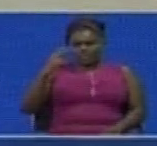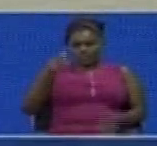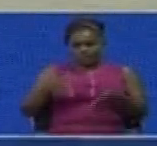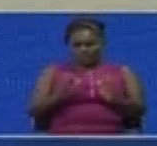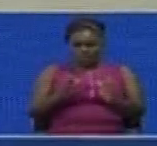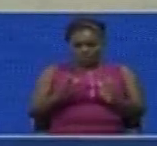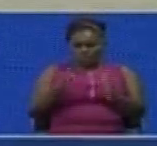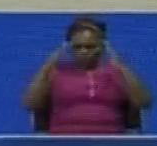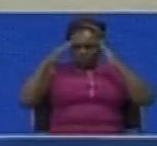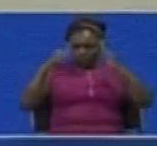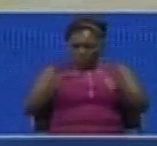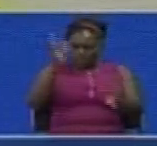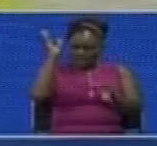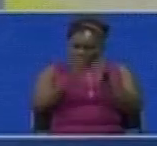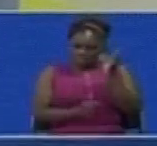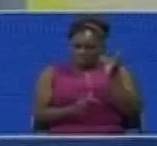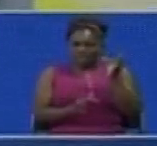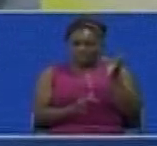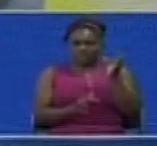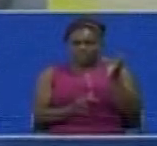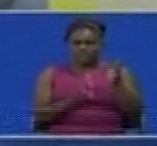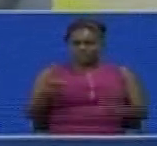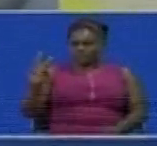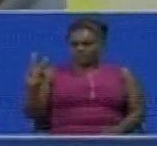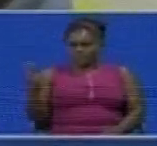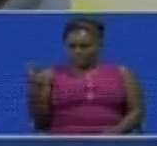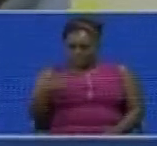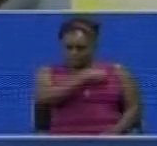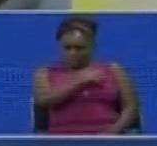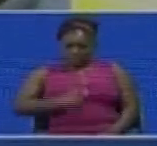speed enforcement, safety belt wearing,